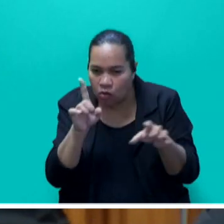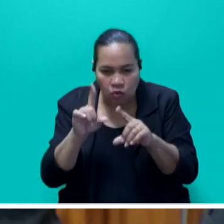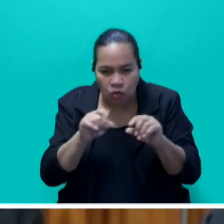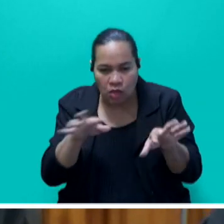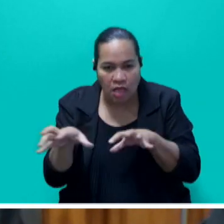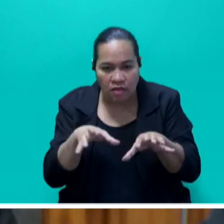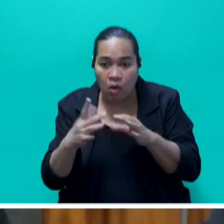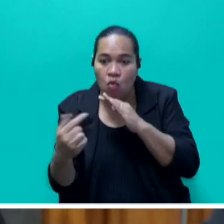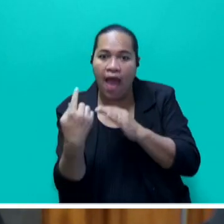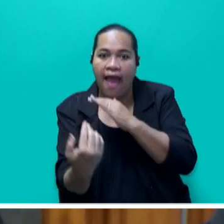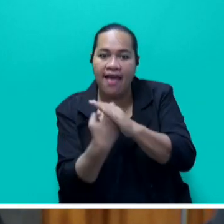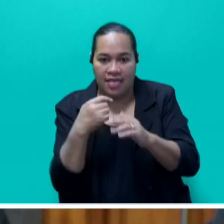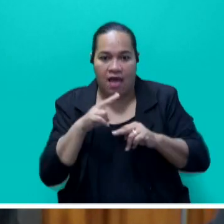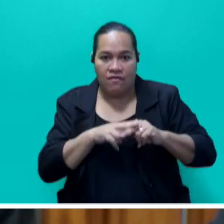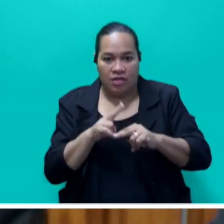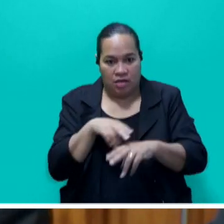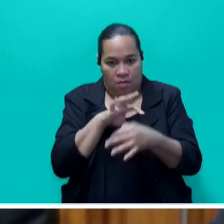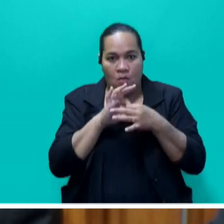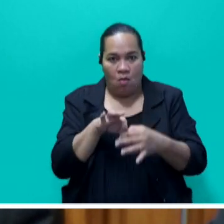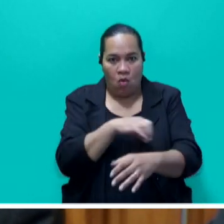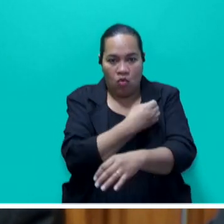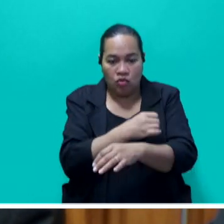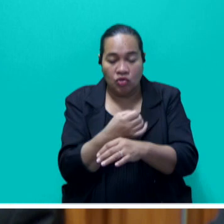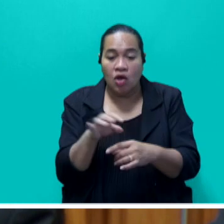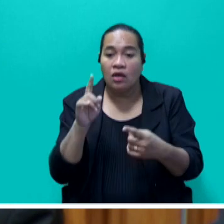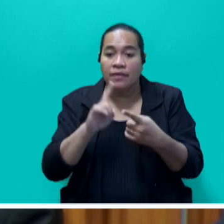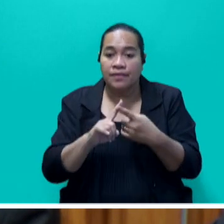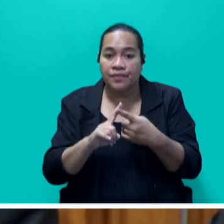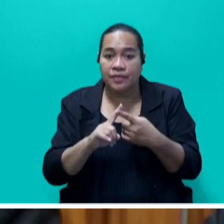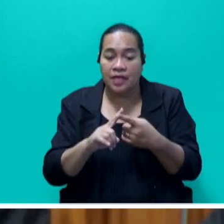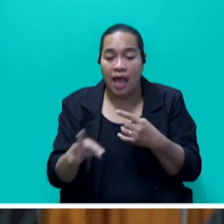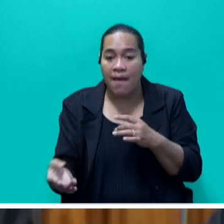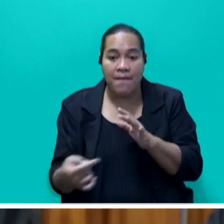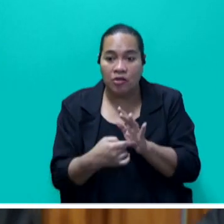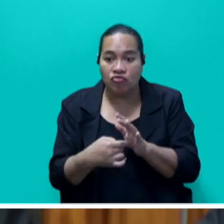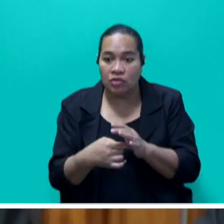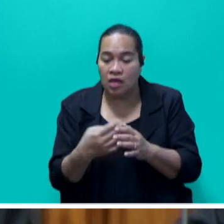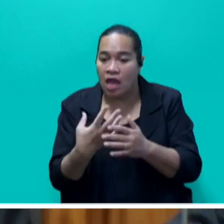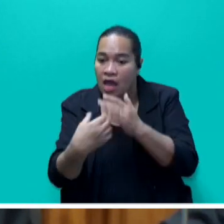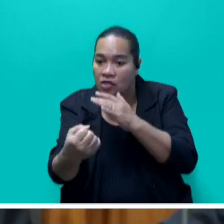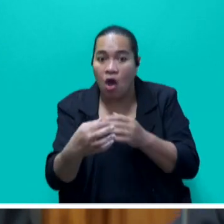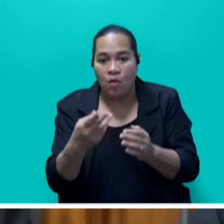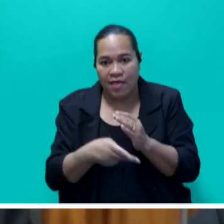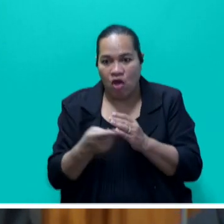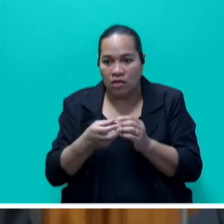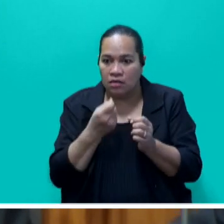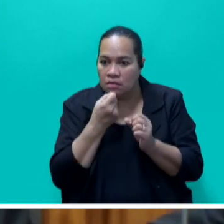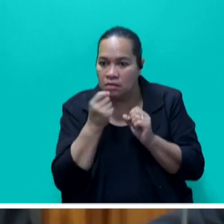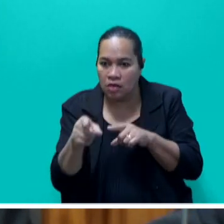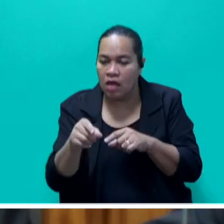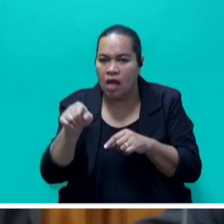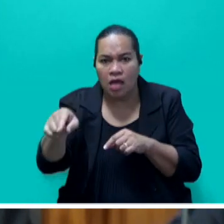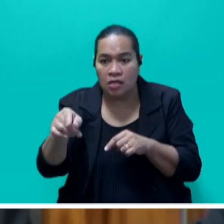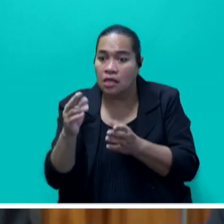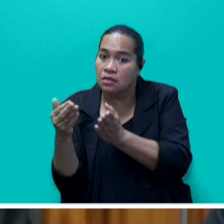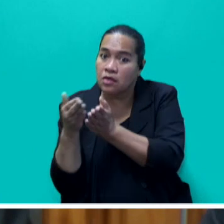that enter Fiji waters. This includes the mandatory entry and exit notifications where vessel will have to